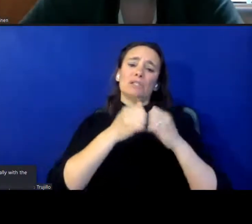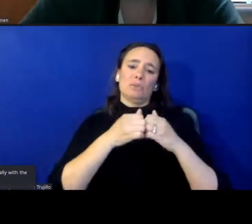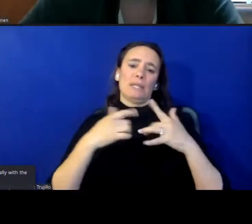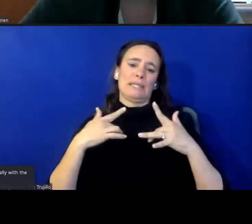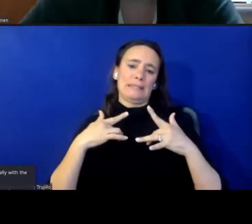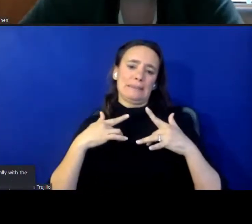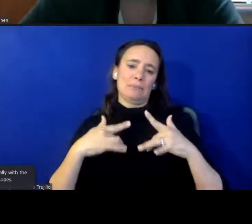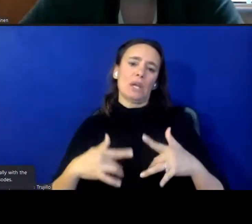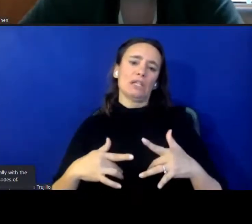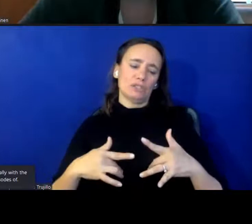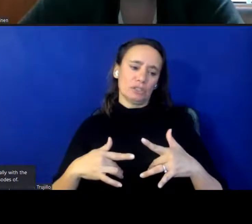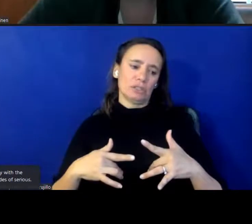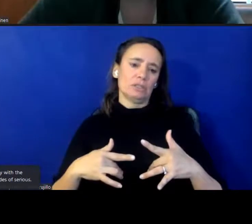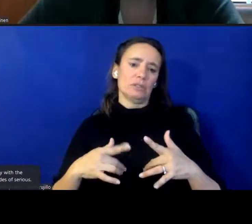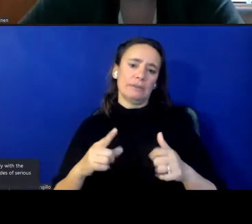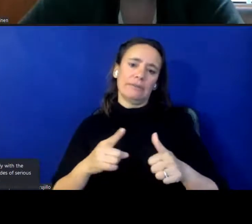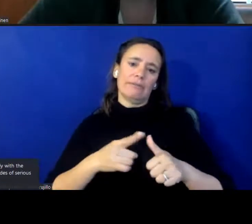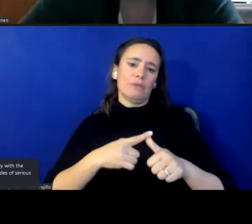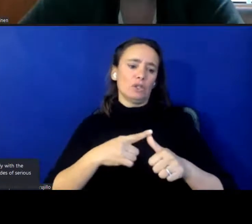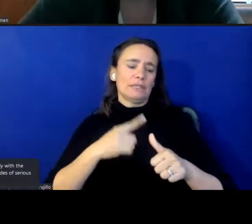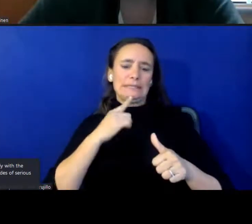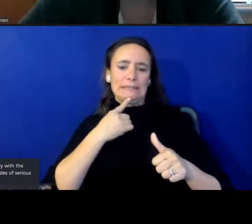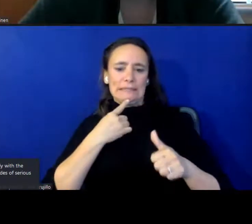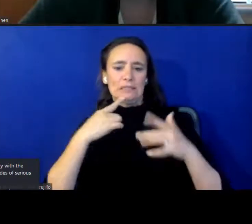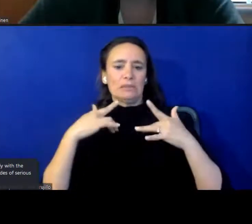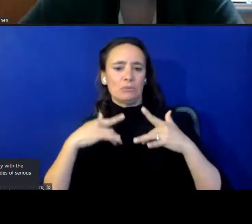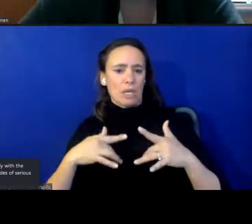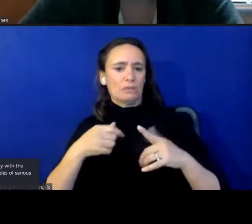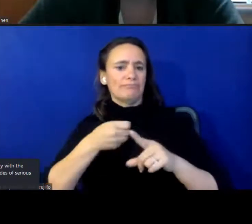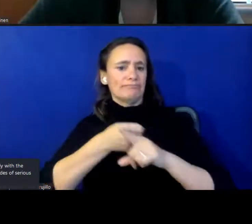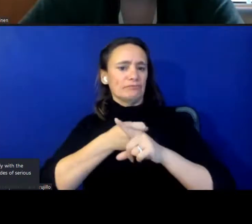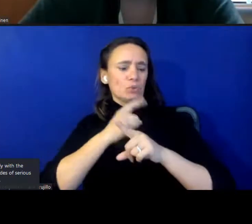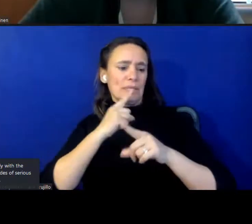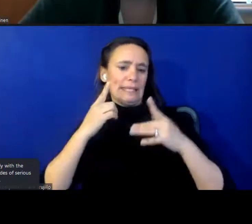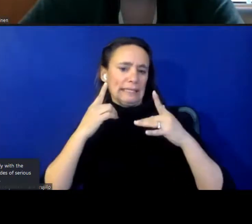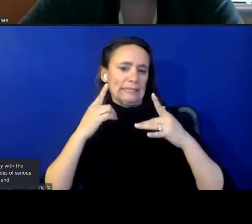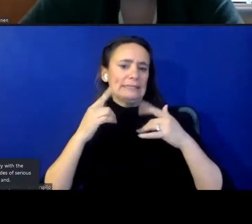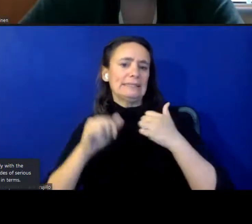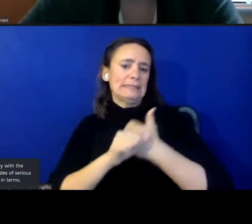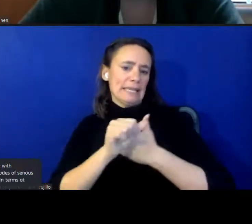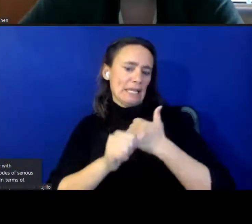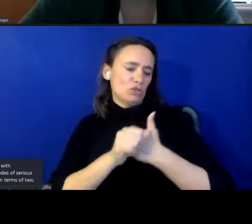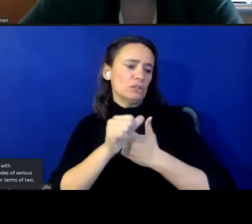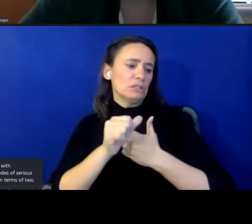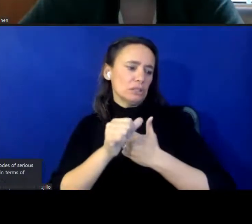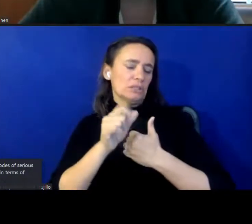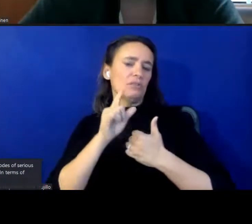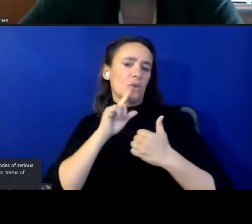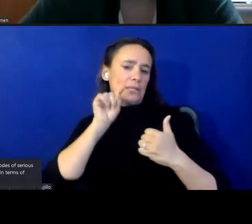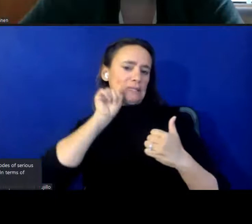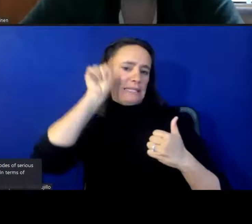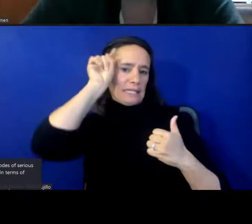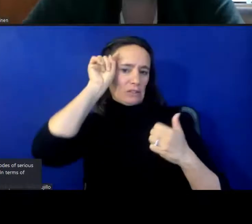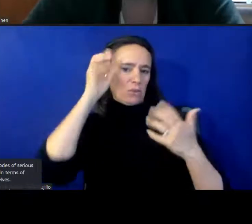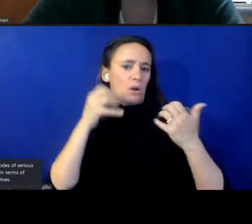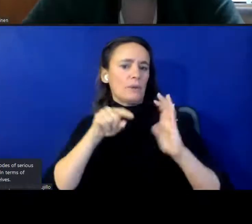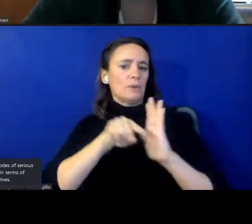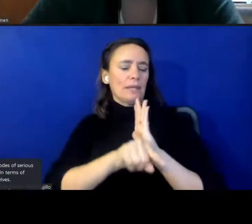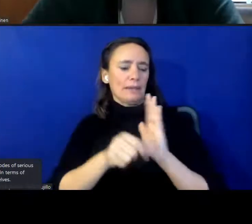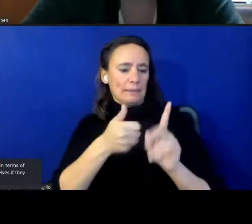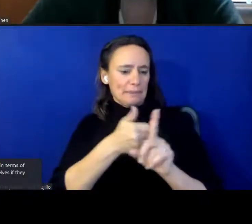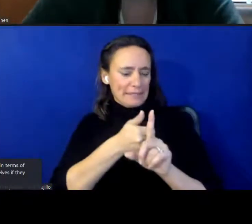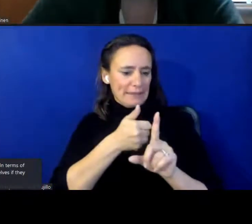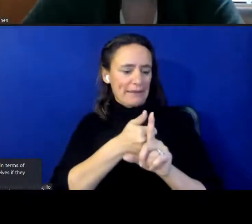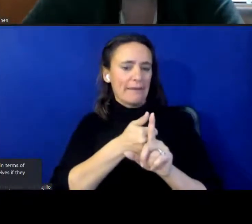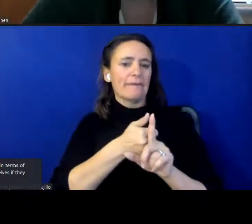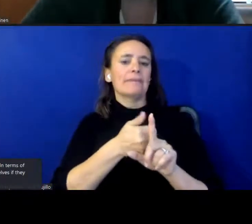of episodes of serious depression are very dangerous in terms of teenagers wanting to kill themselves. If they have access